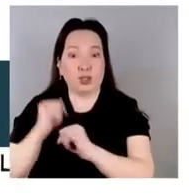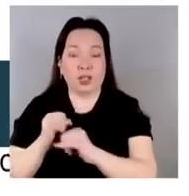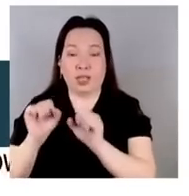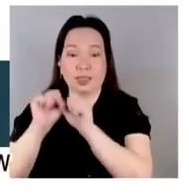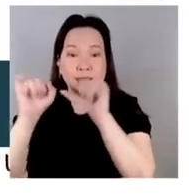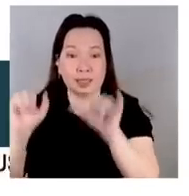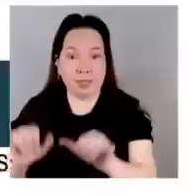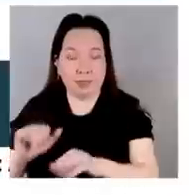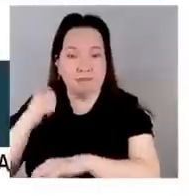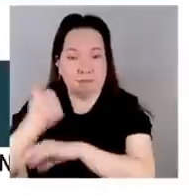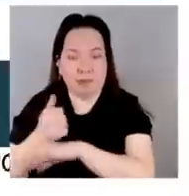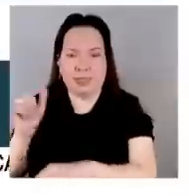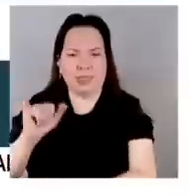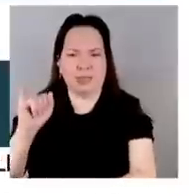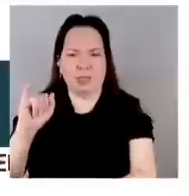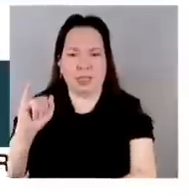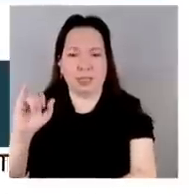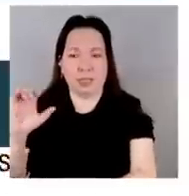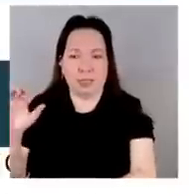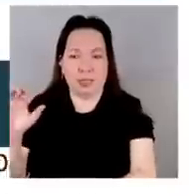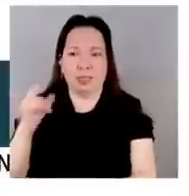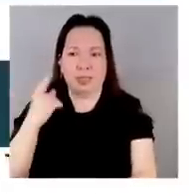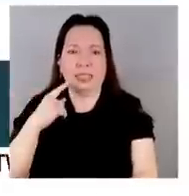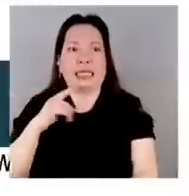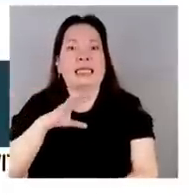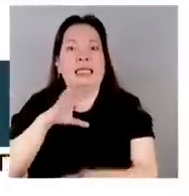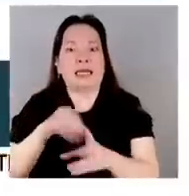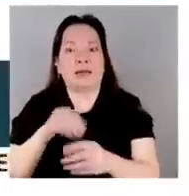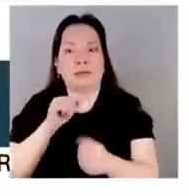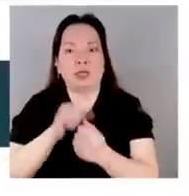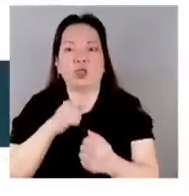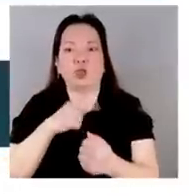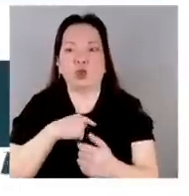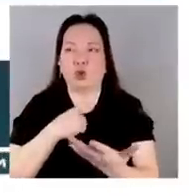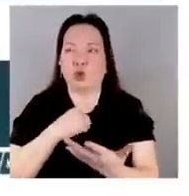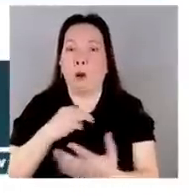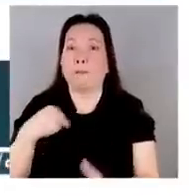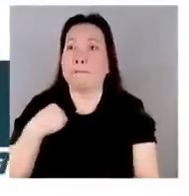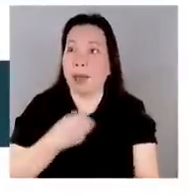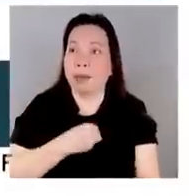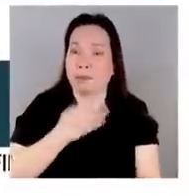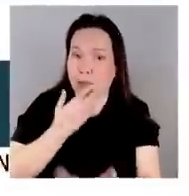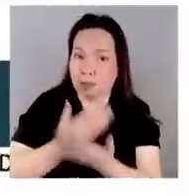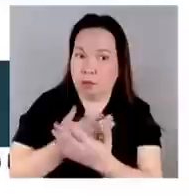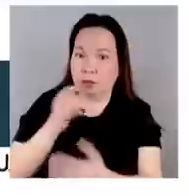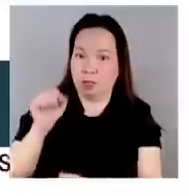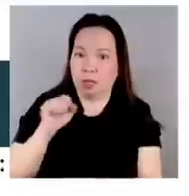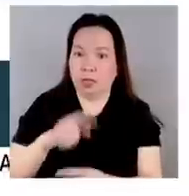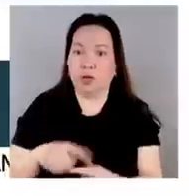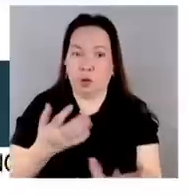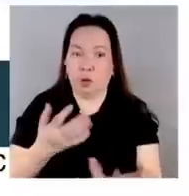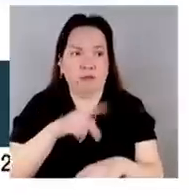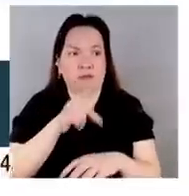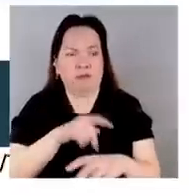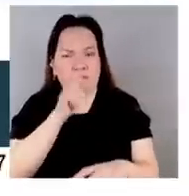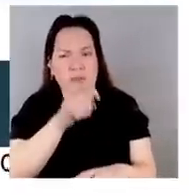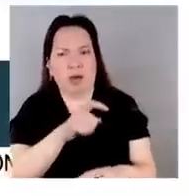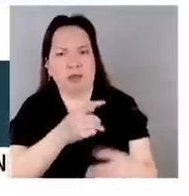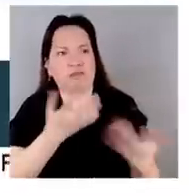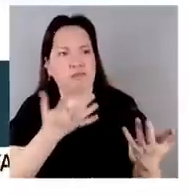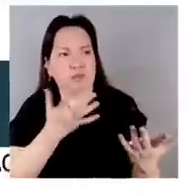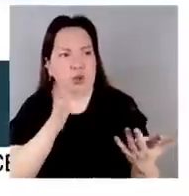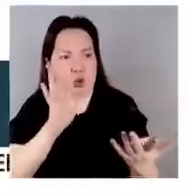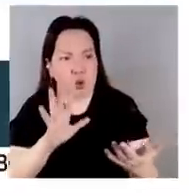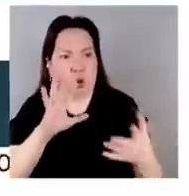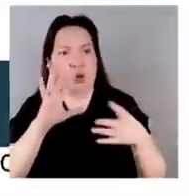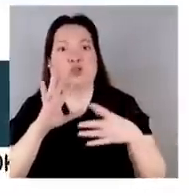the International Criminal Court. It is part of being, you know, a good international actor. And, you know, we want the Philippine government to live up to, you